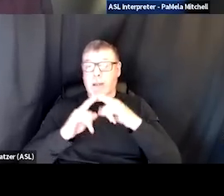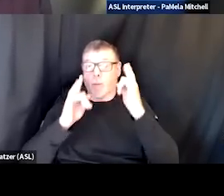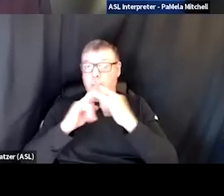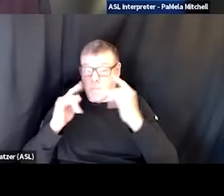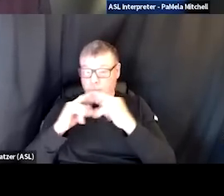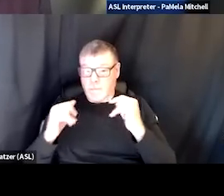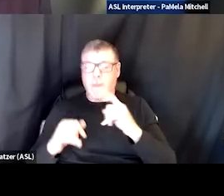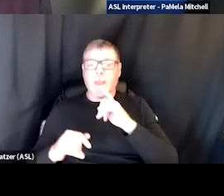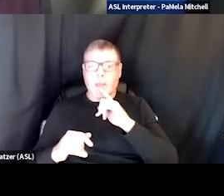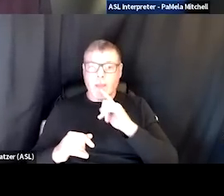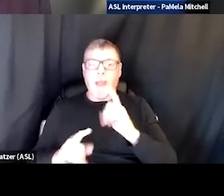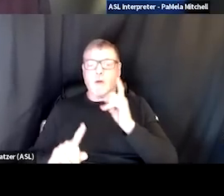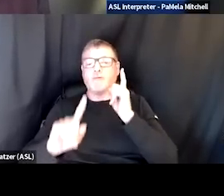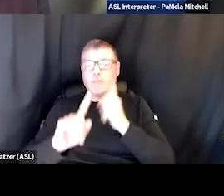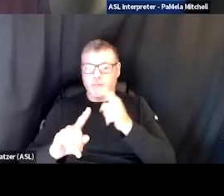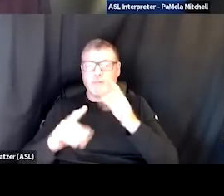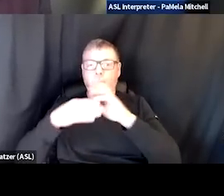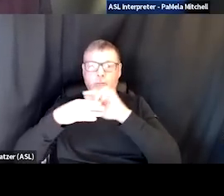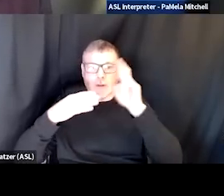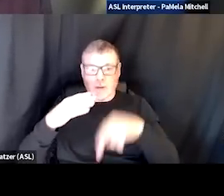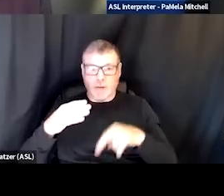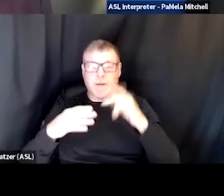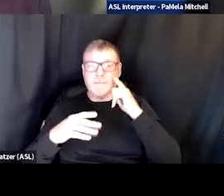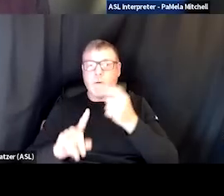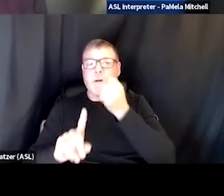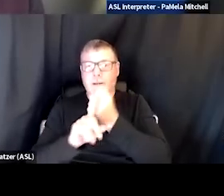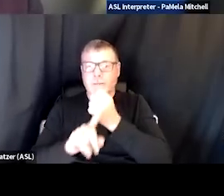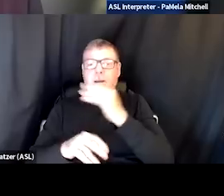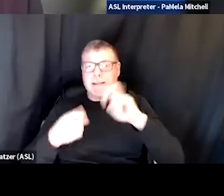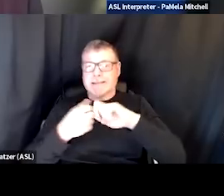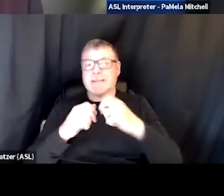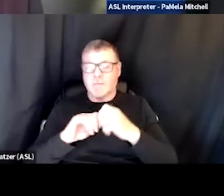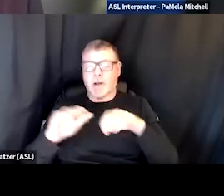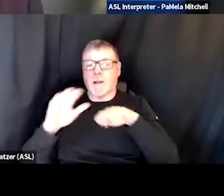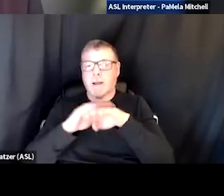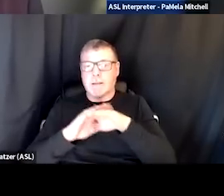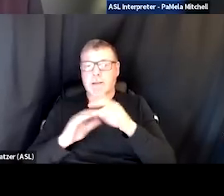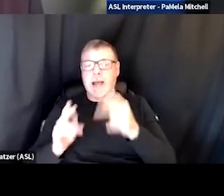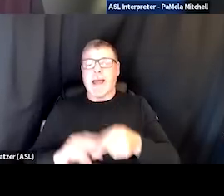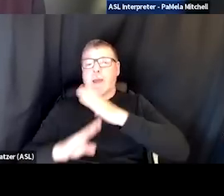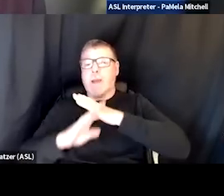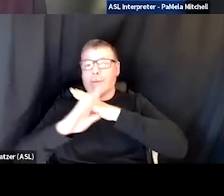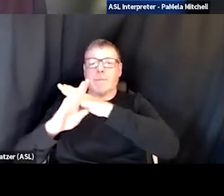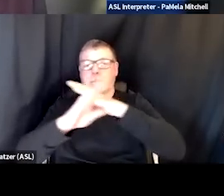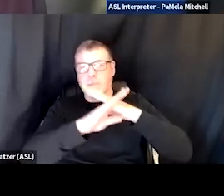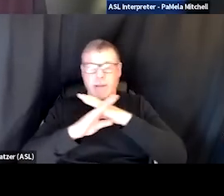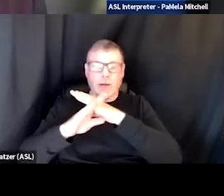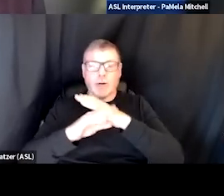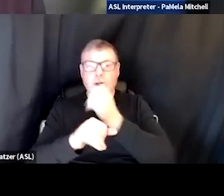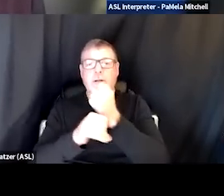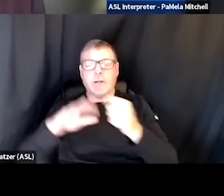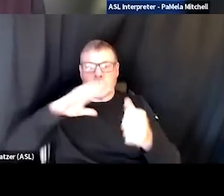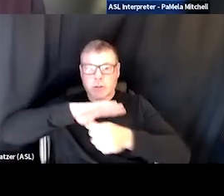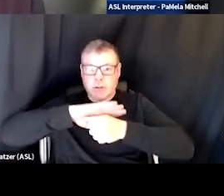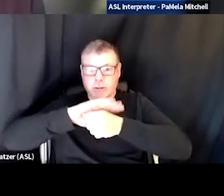setting are a direct result of the impact and difficulty of accessing high barrier shelter spaces, abstinence only